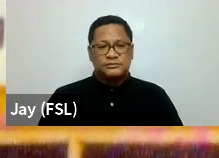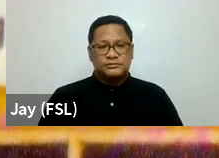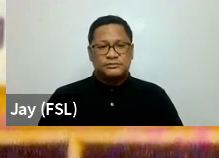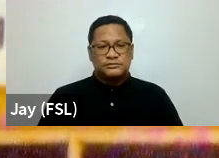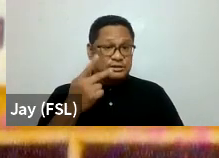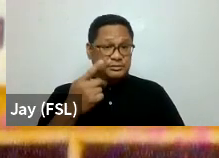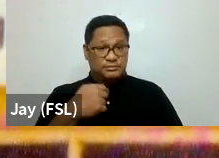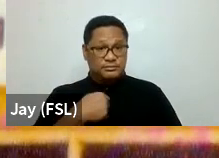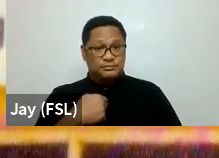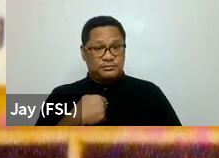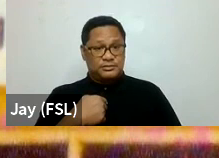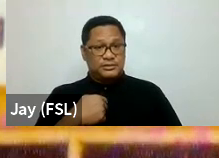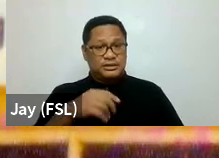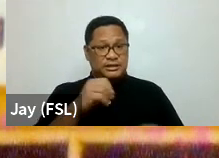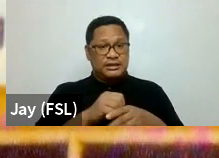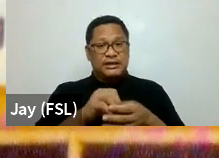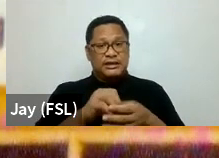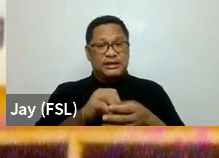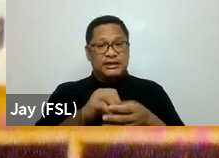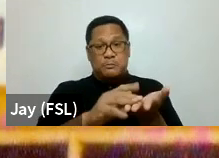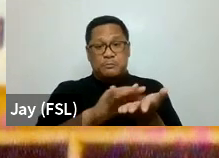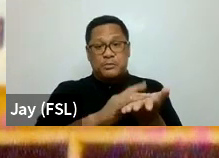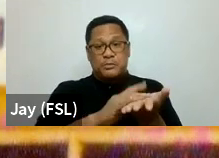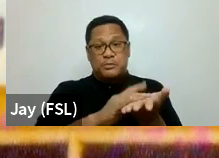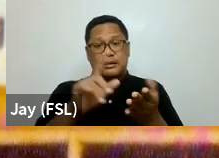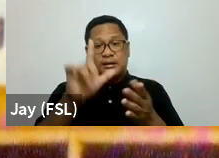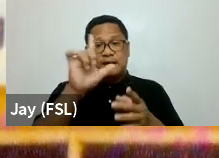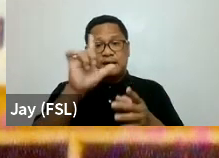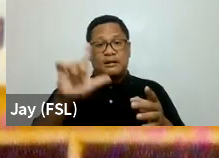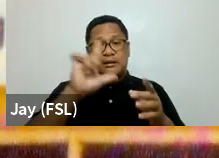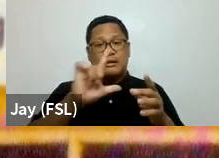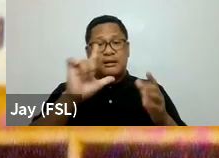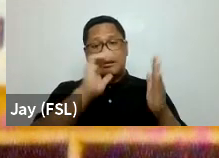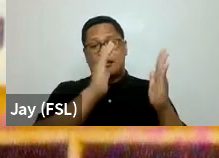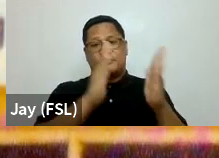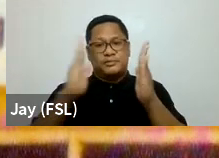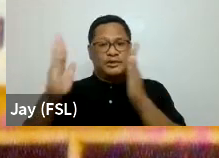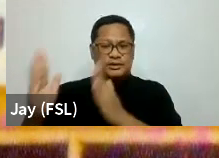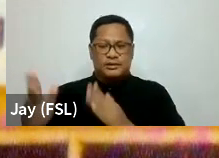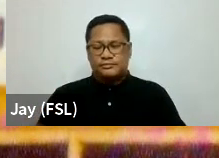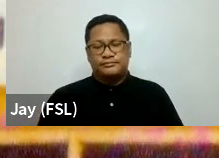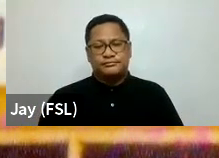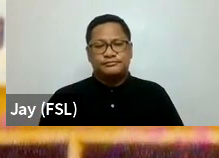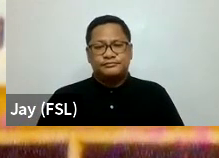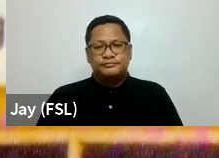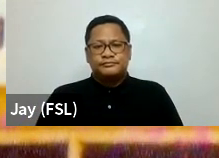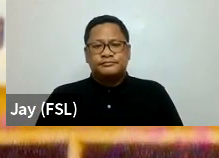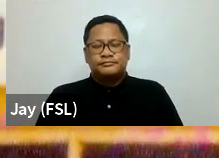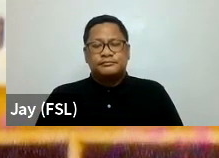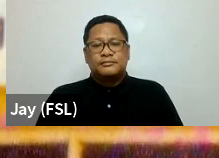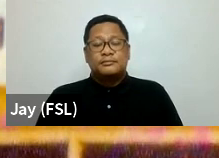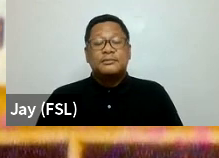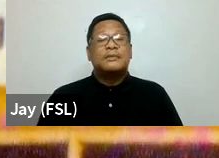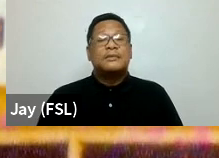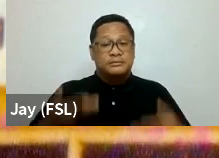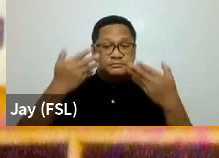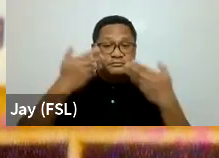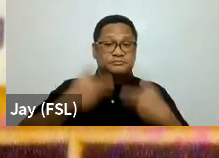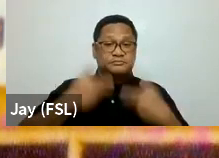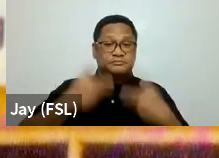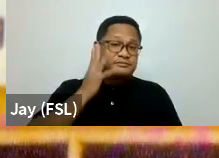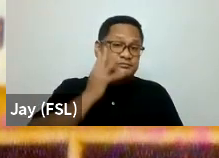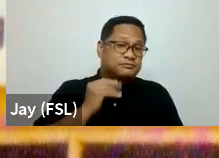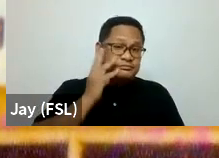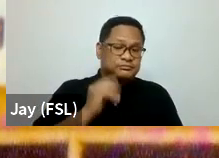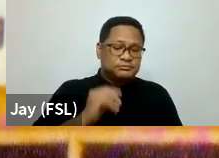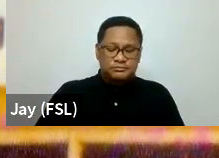in our Braille library. Okay. It's a Braille library. Now, in my experience with the working with